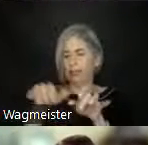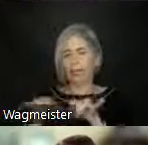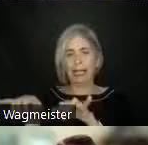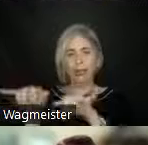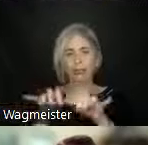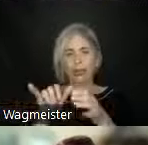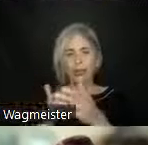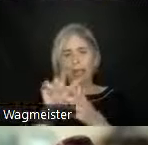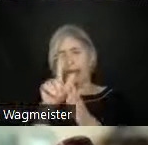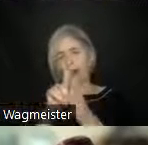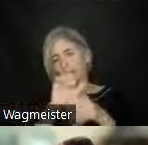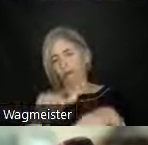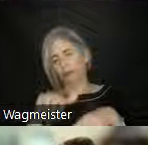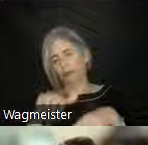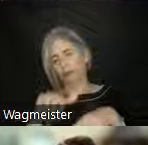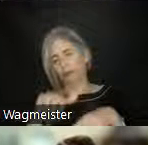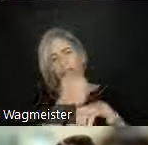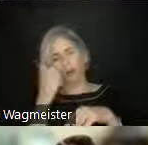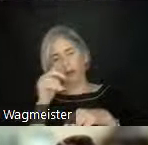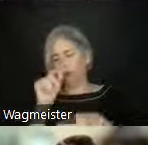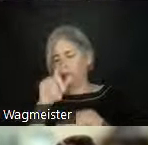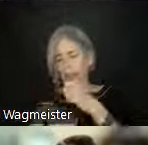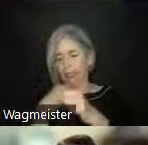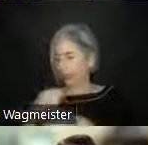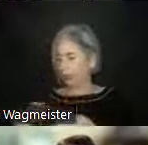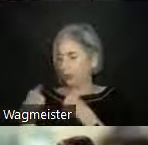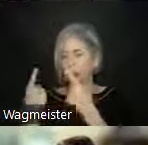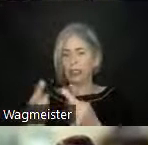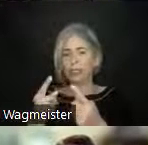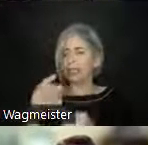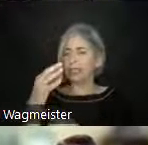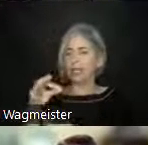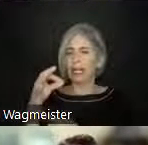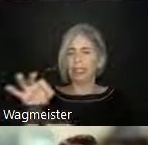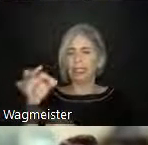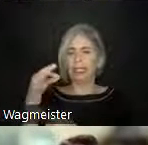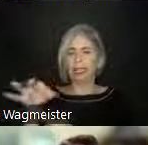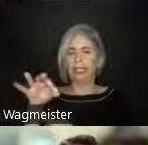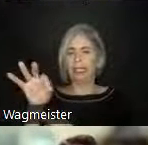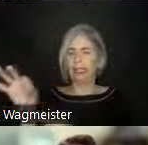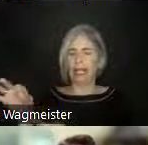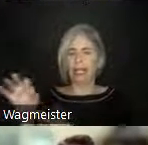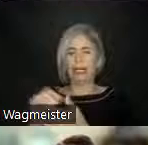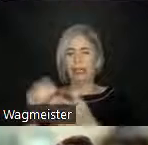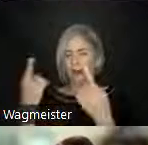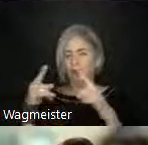So that law has been in place for over 20 years since 1999, and the standards became effective in 2001.